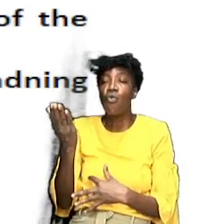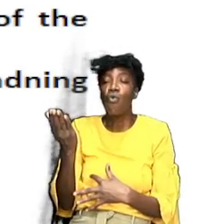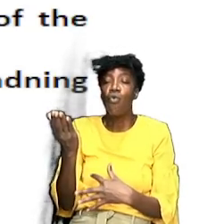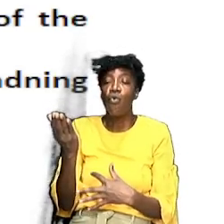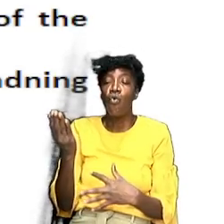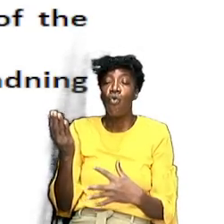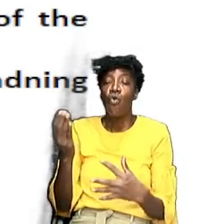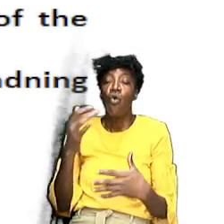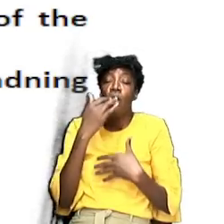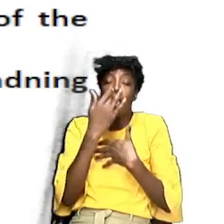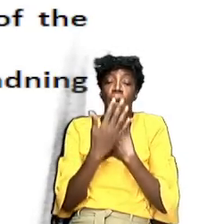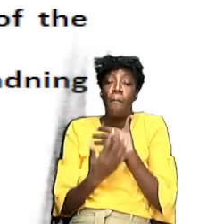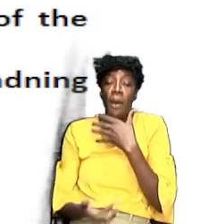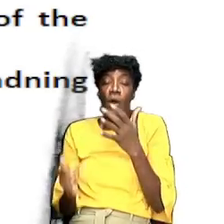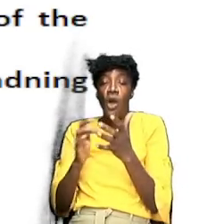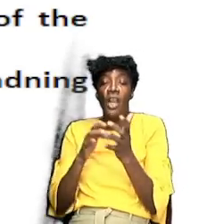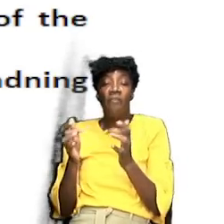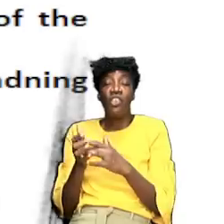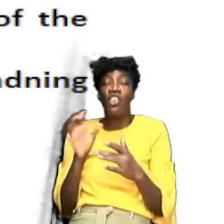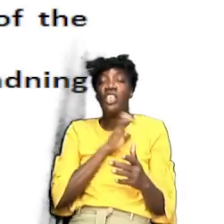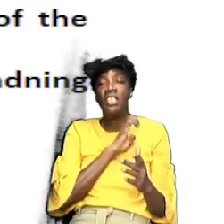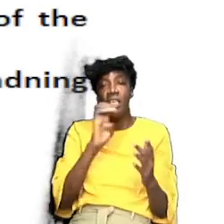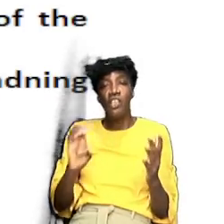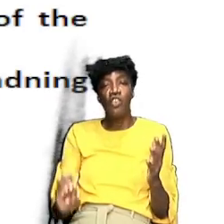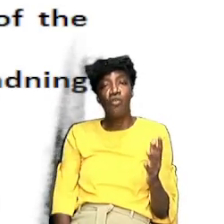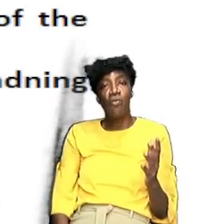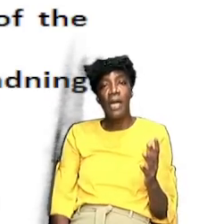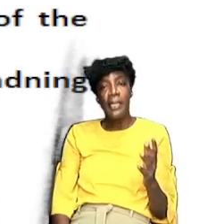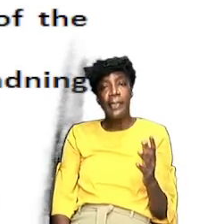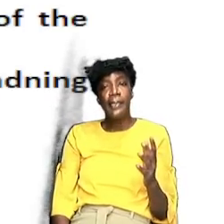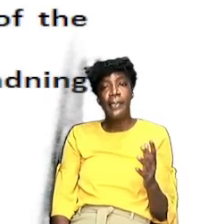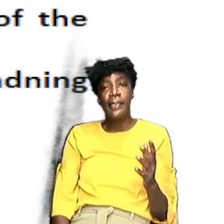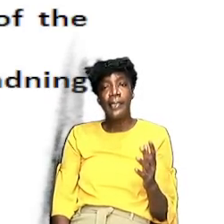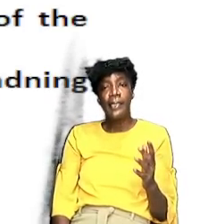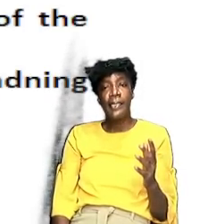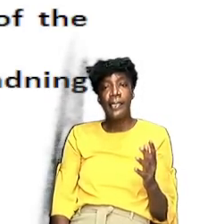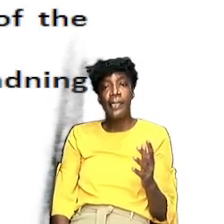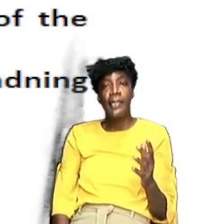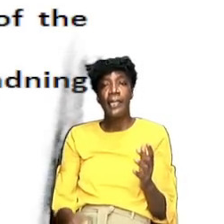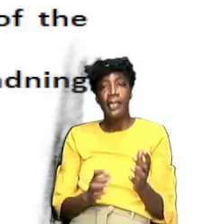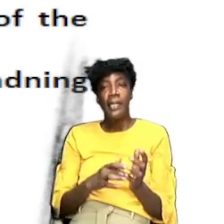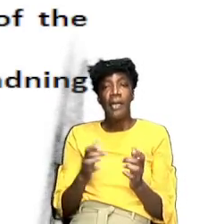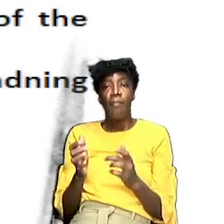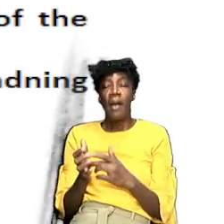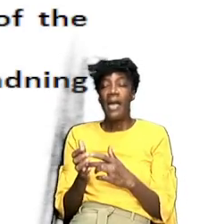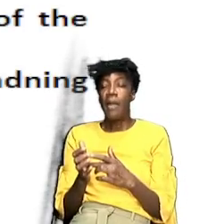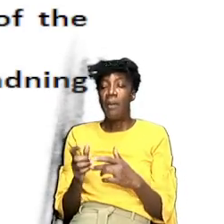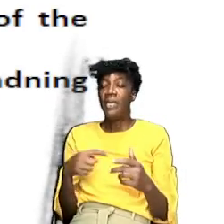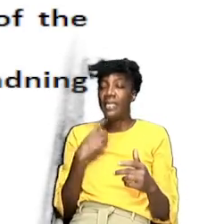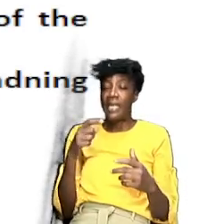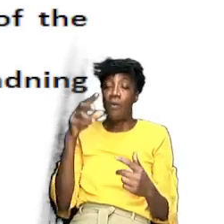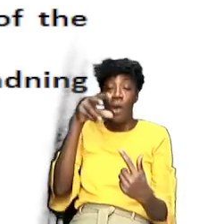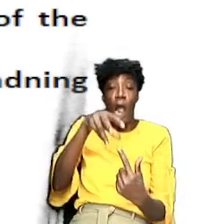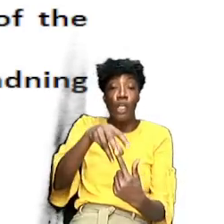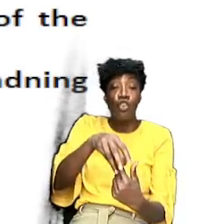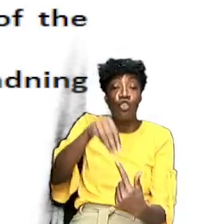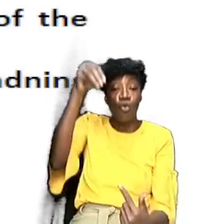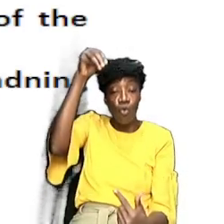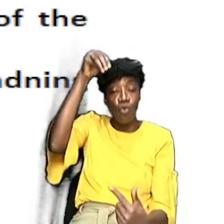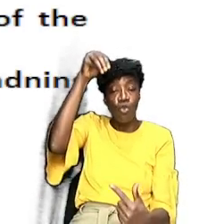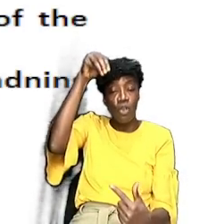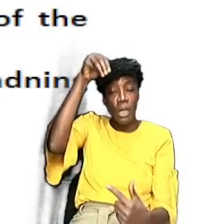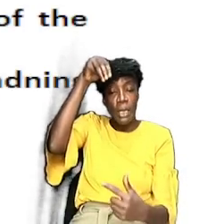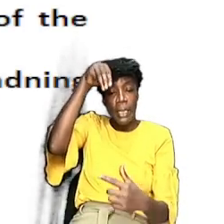of Jesus Christ. Praise God. Not only that, the Bible says we are chosen in Him before